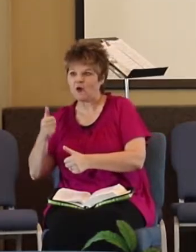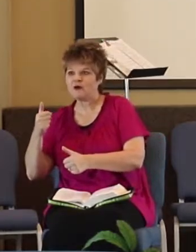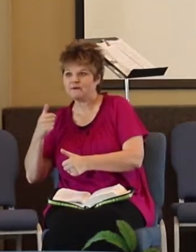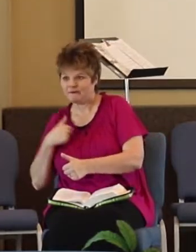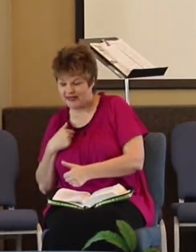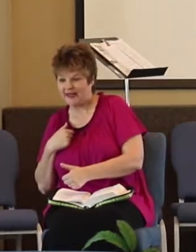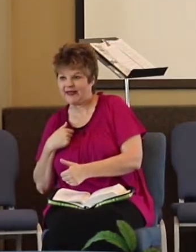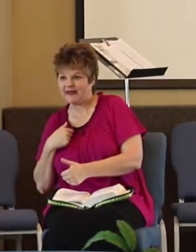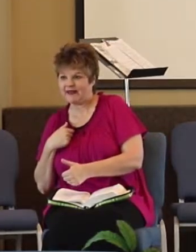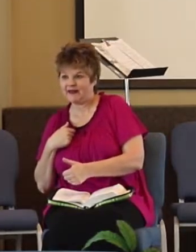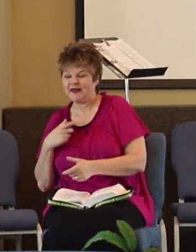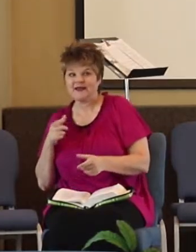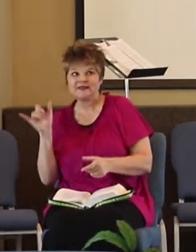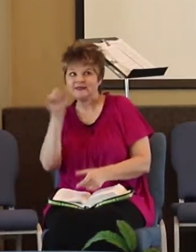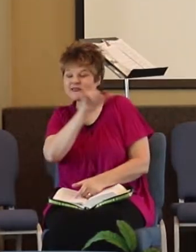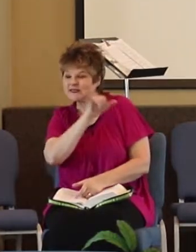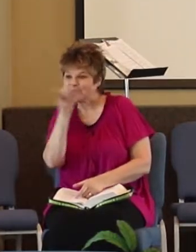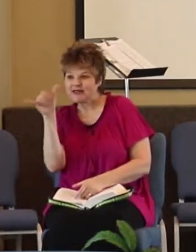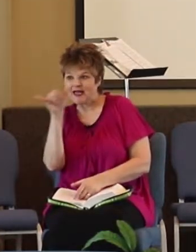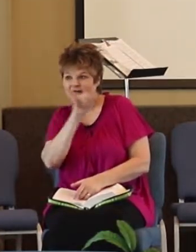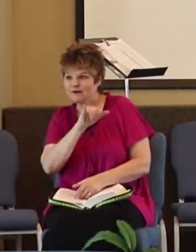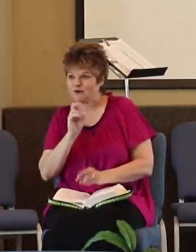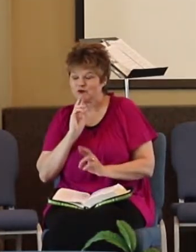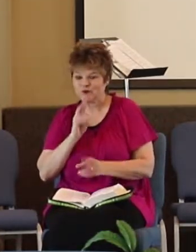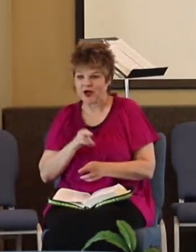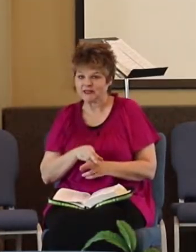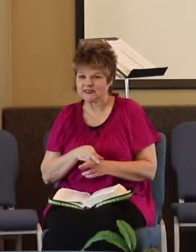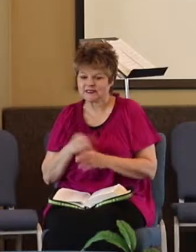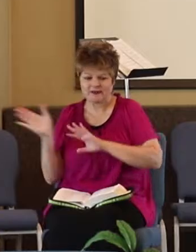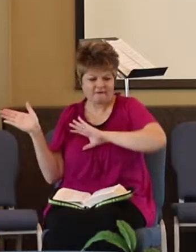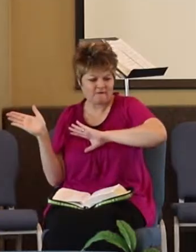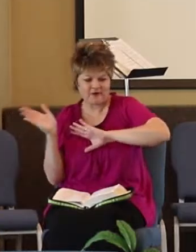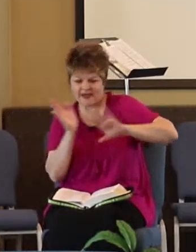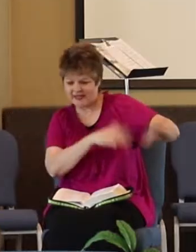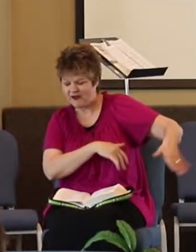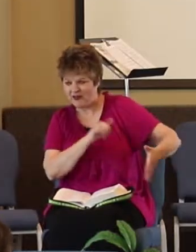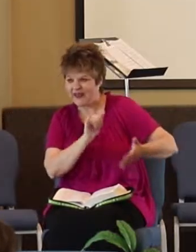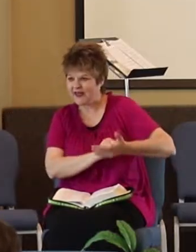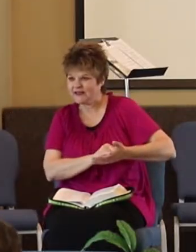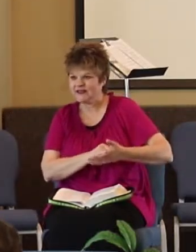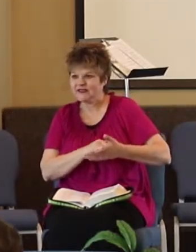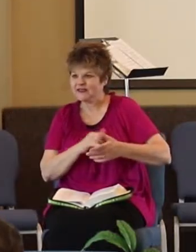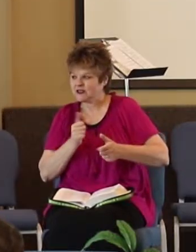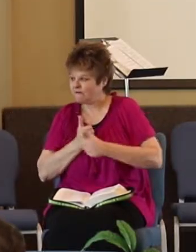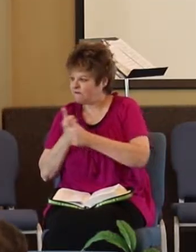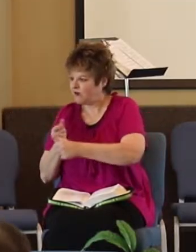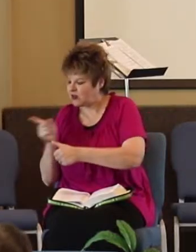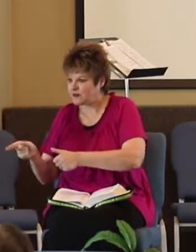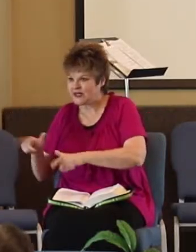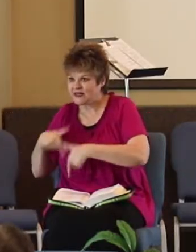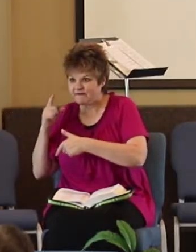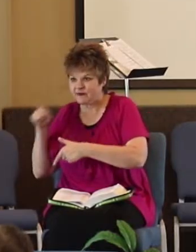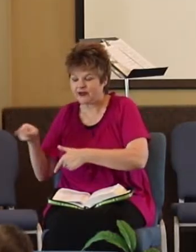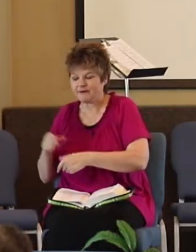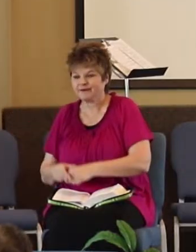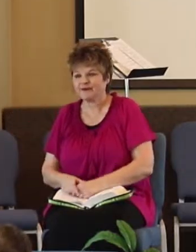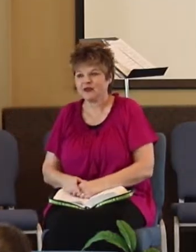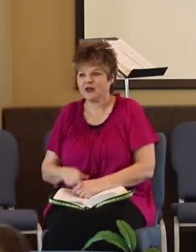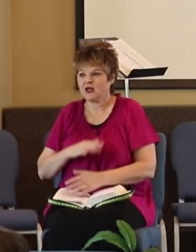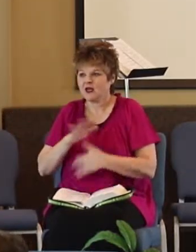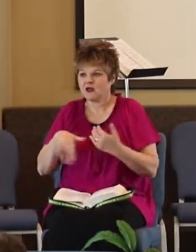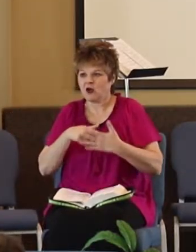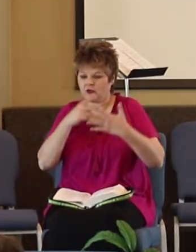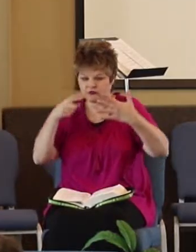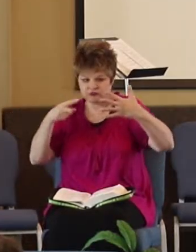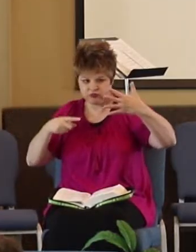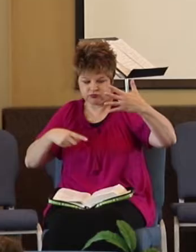That's the same response that we're going to get. He says, forget all of that and follow me and live for me. And all those things